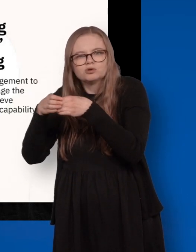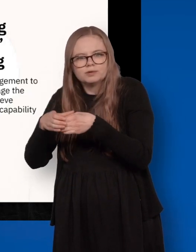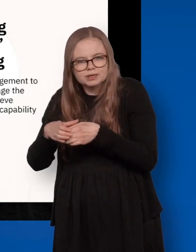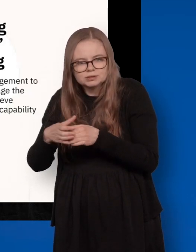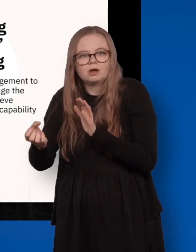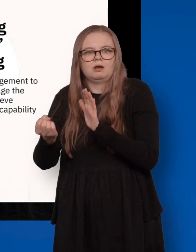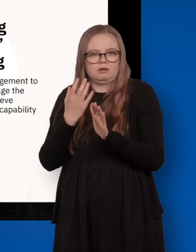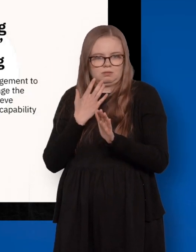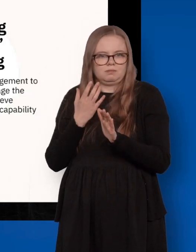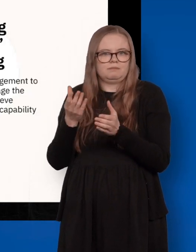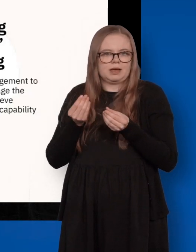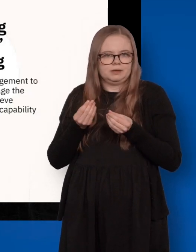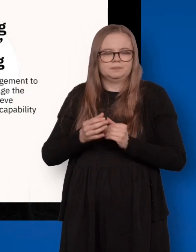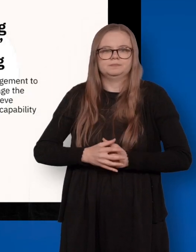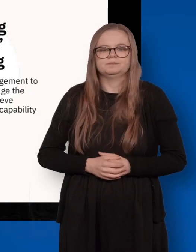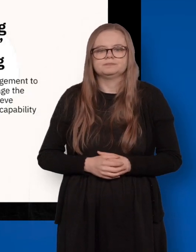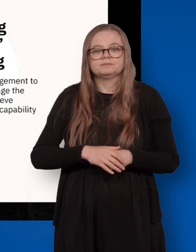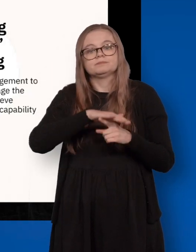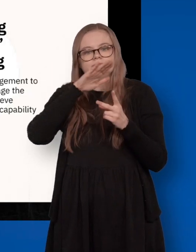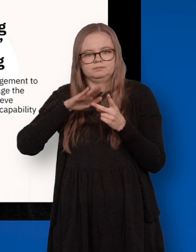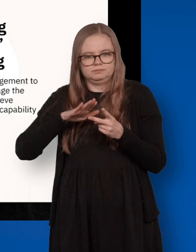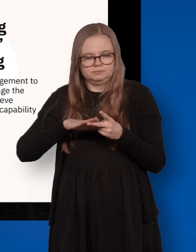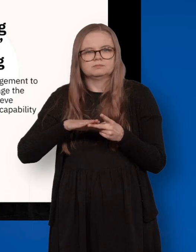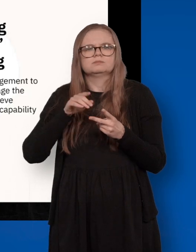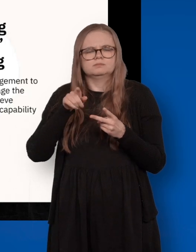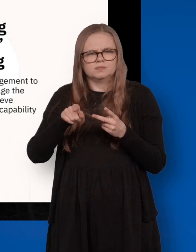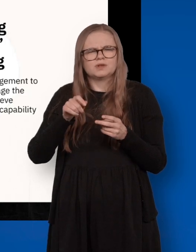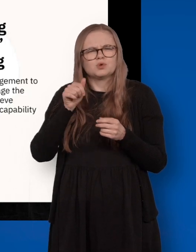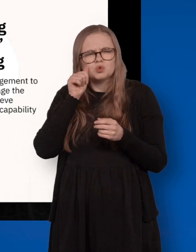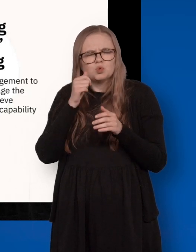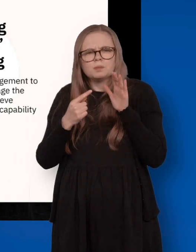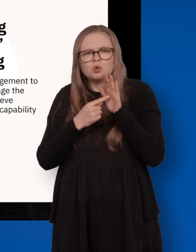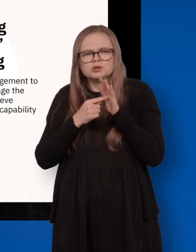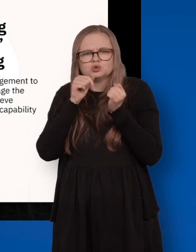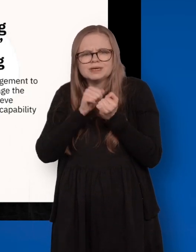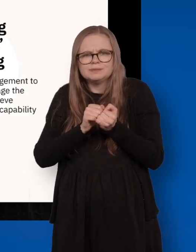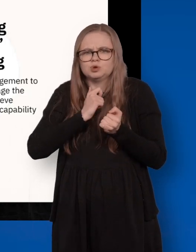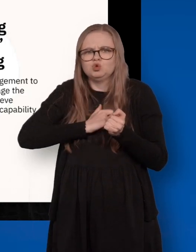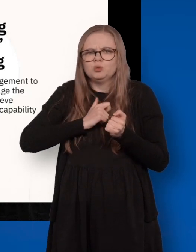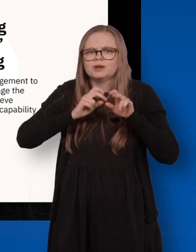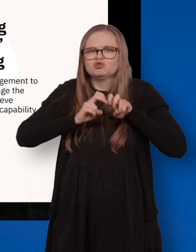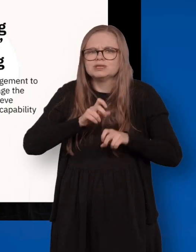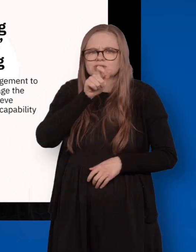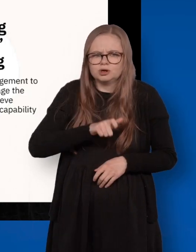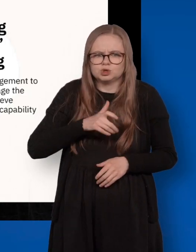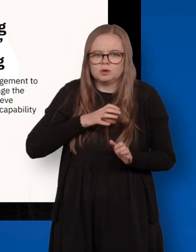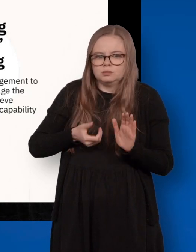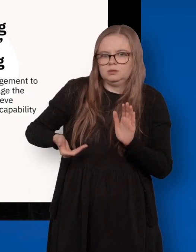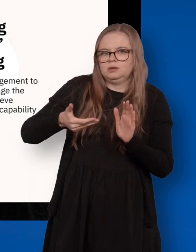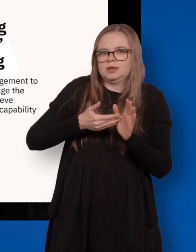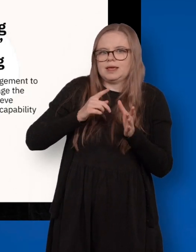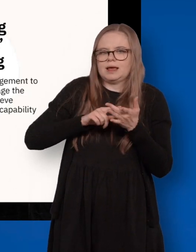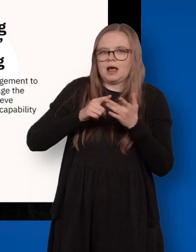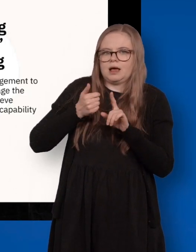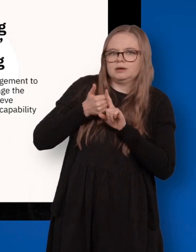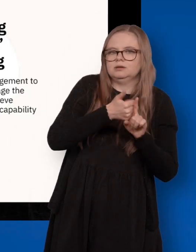data. Secondly, we want to use AI to enhance the human researcher mainly. It's